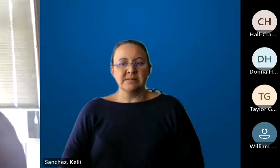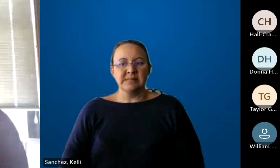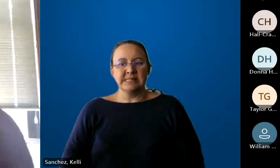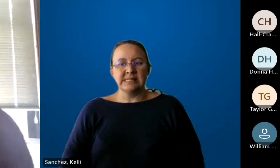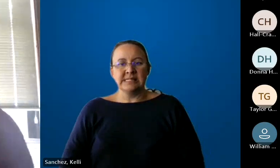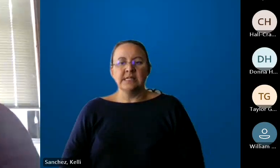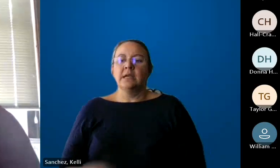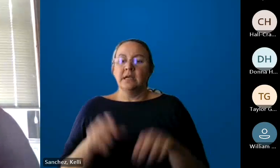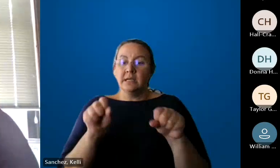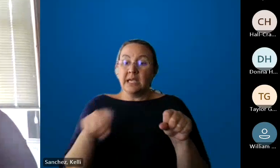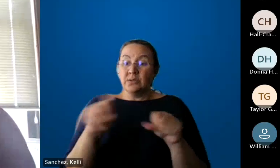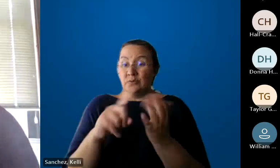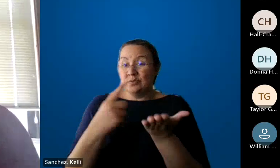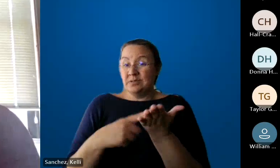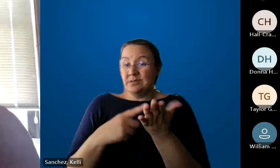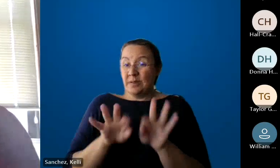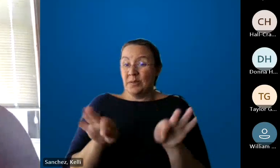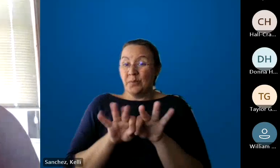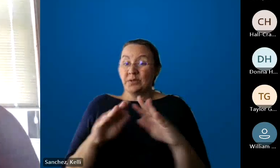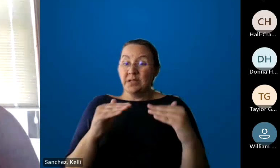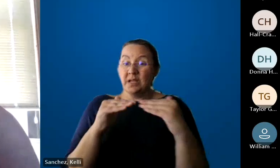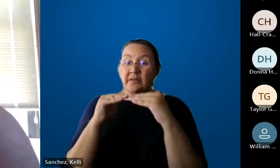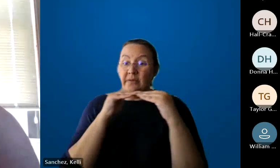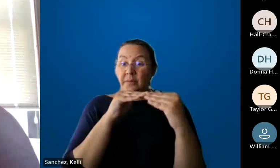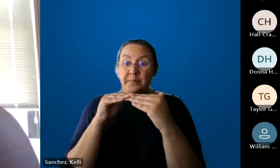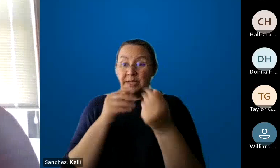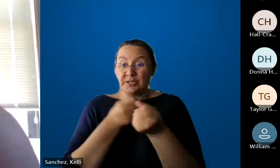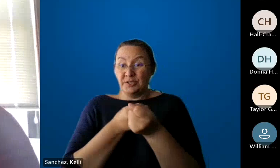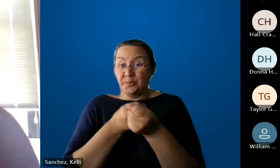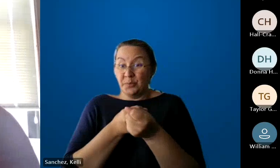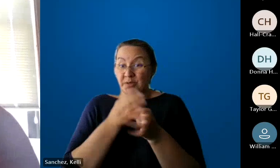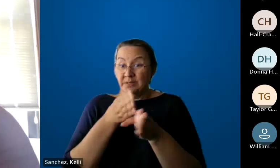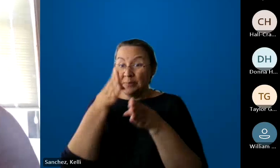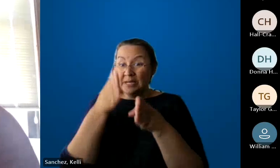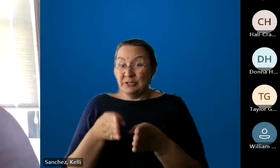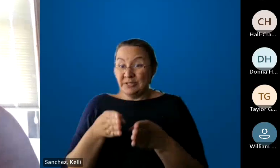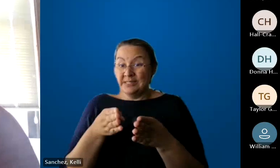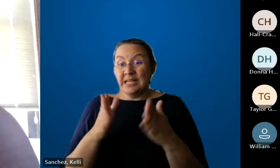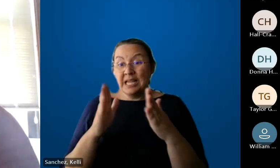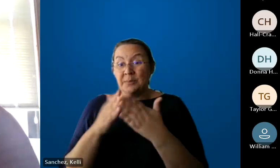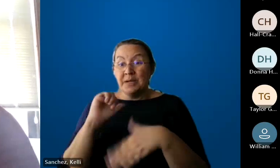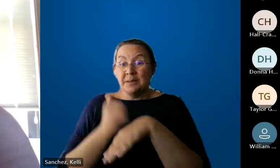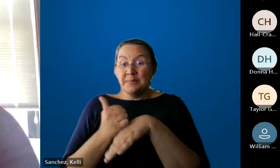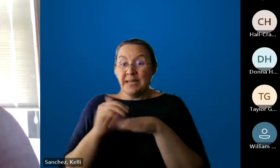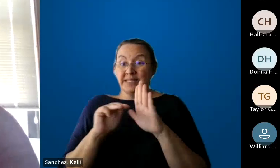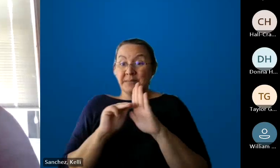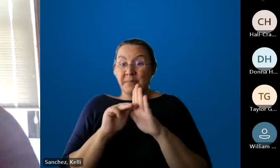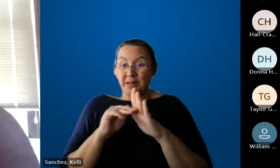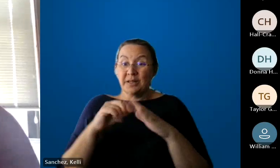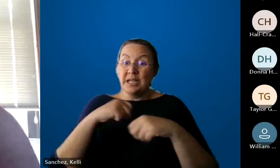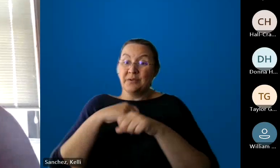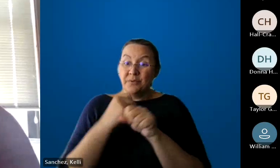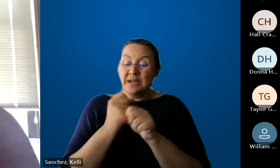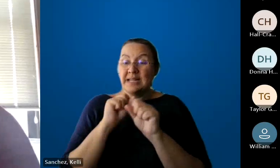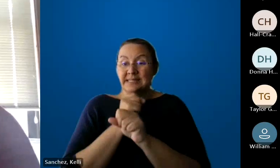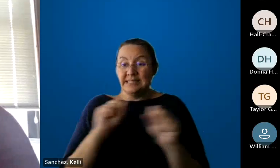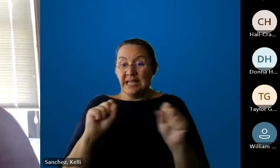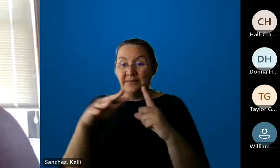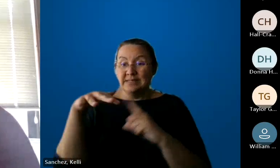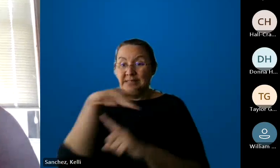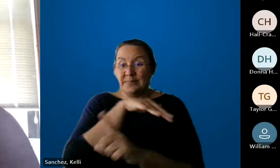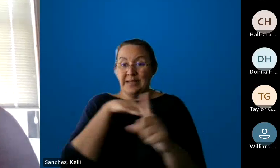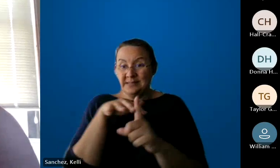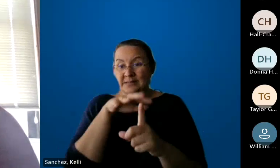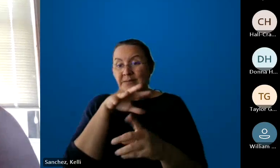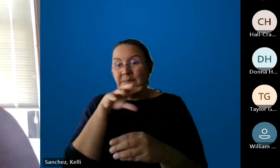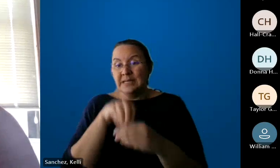the importance of peer support, I'm sorry, and community-based models in creating safe spaces in the